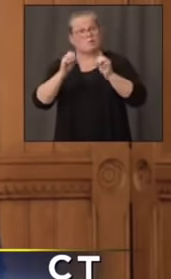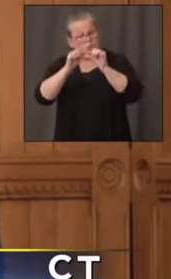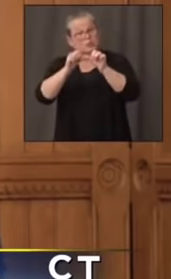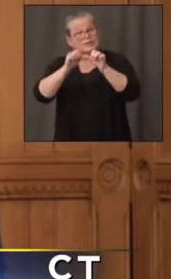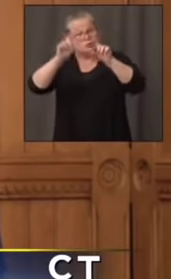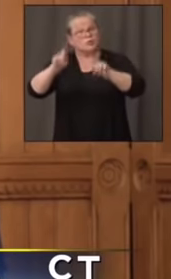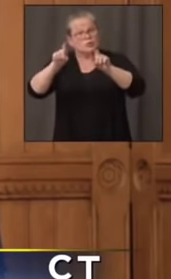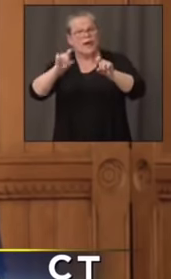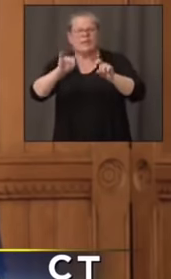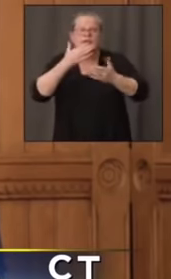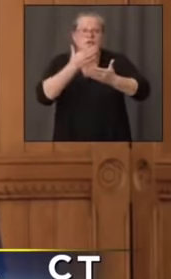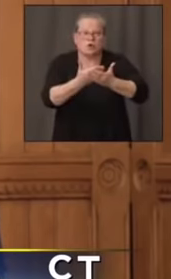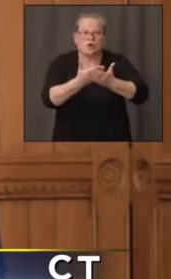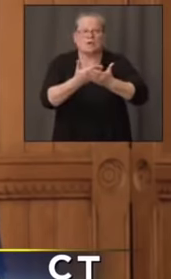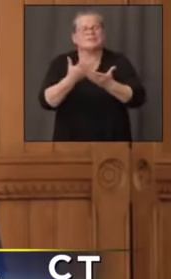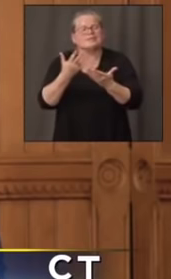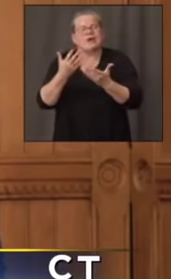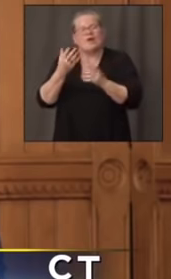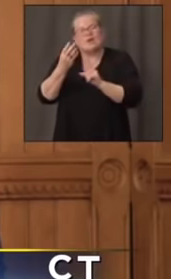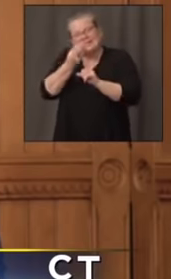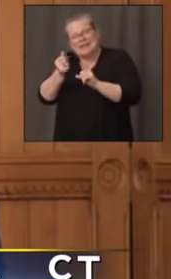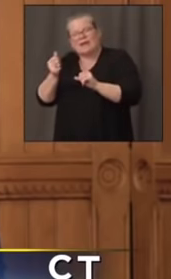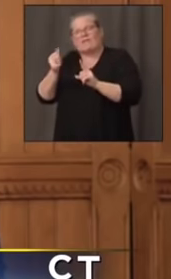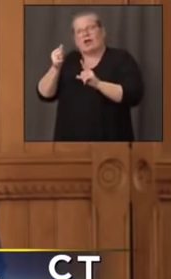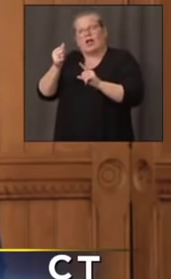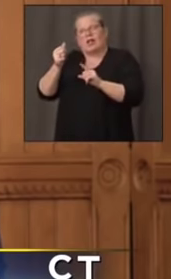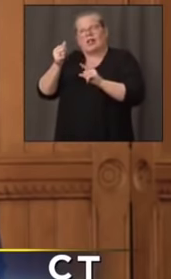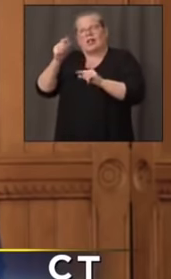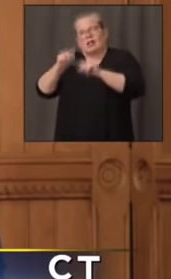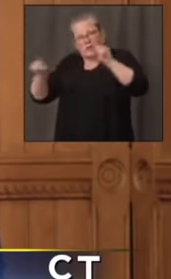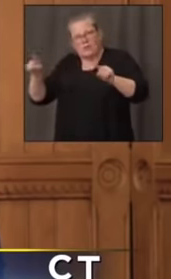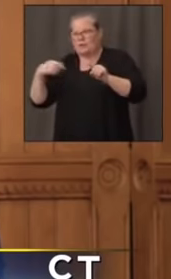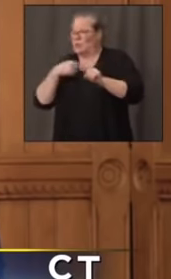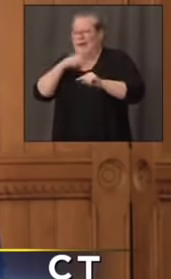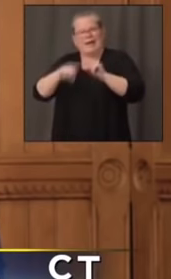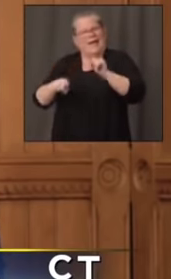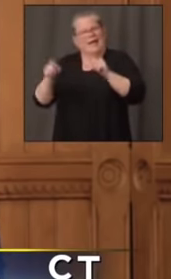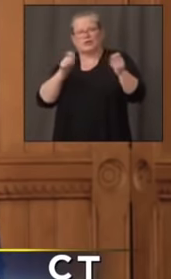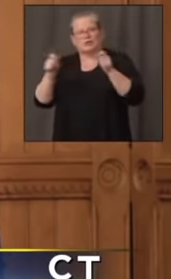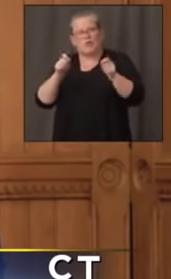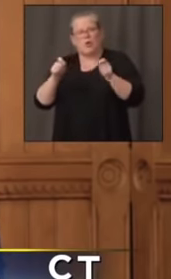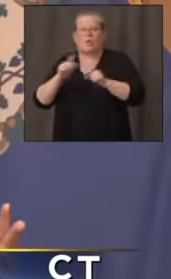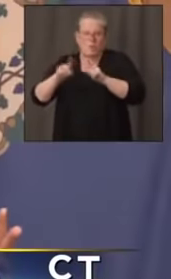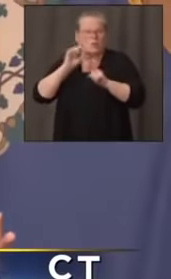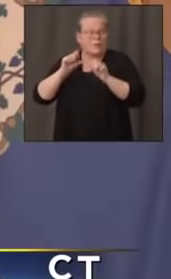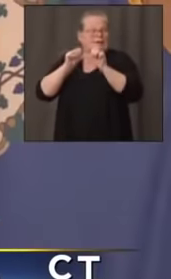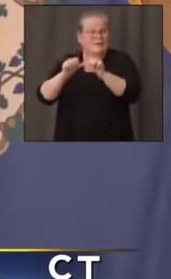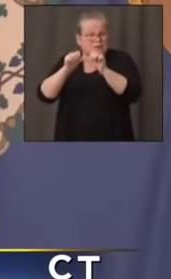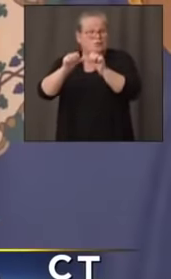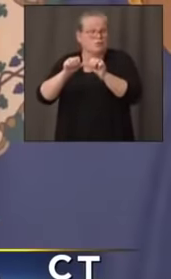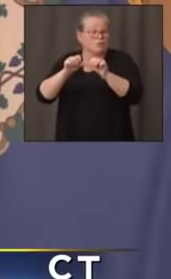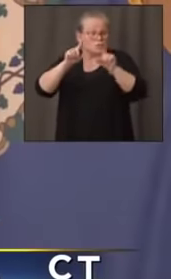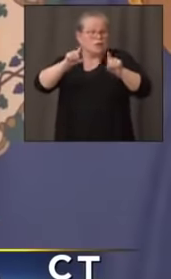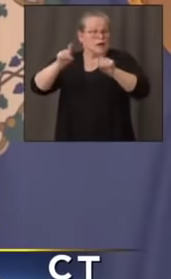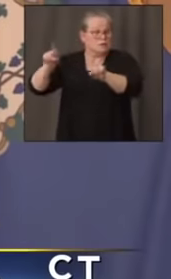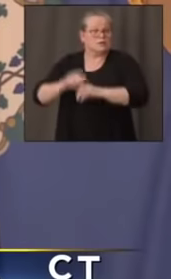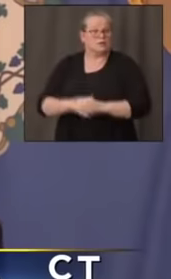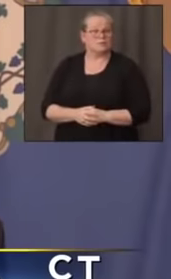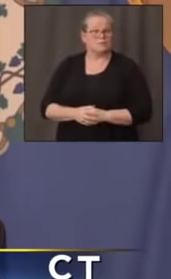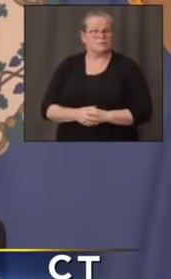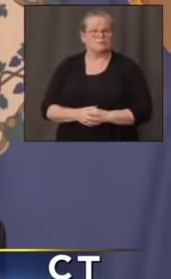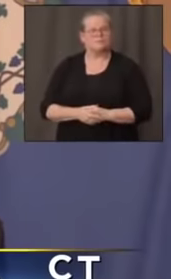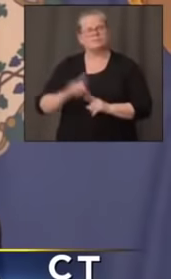based on a lot of variables that aren't in our control, so there's not a specific number. Hey, Sue, I'd also add that we're looking at testing in new ways. It's